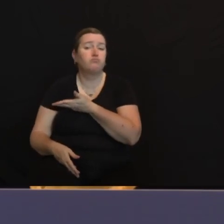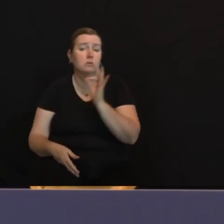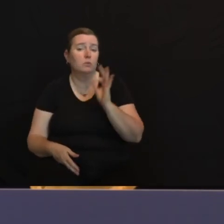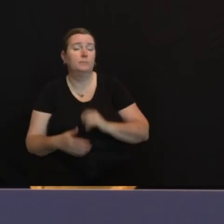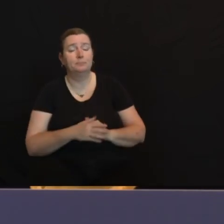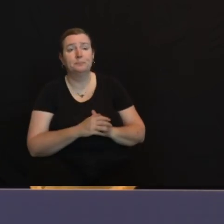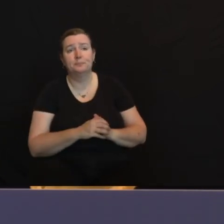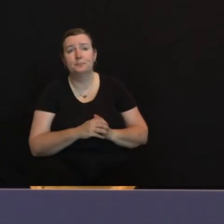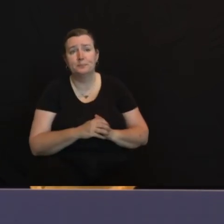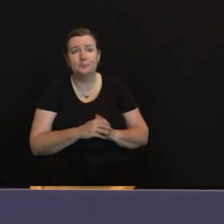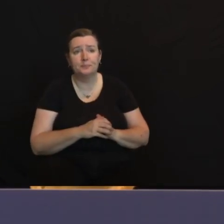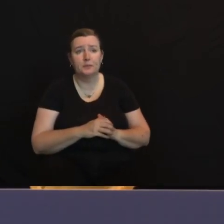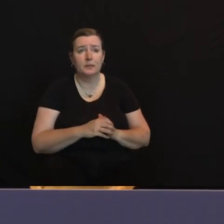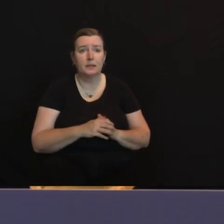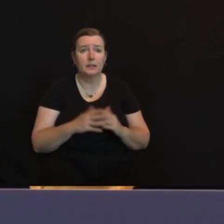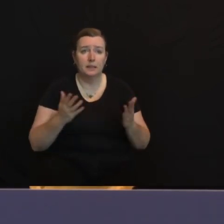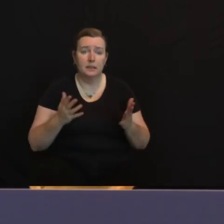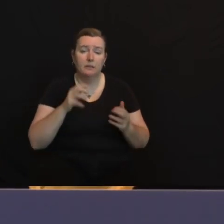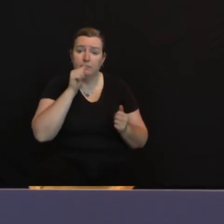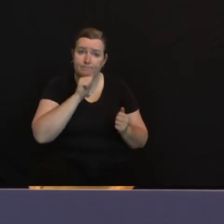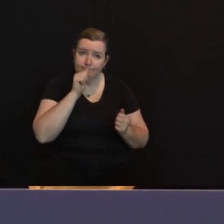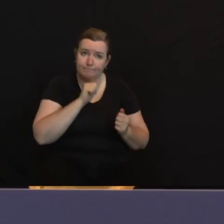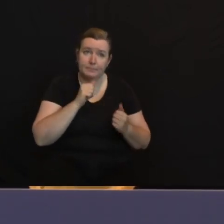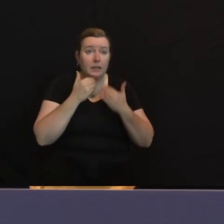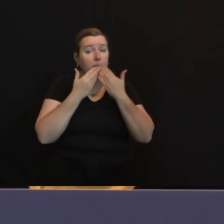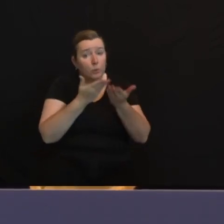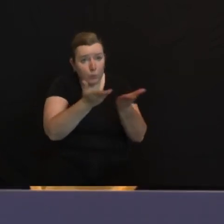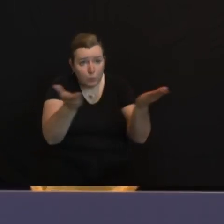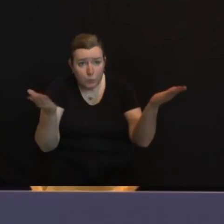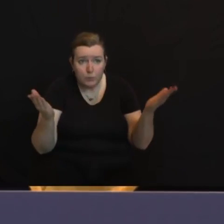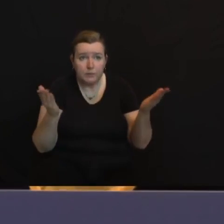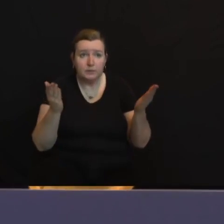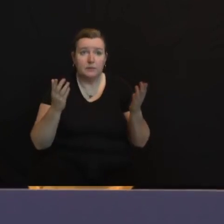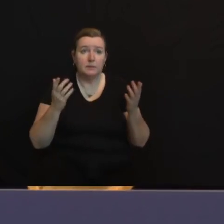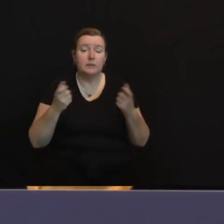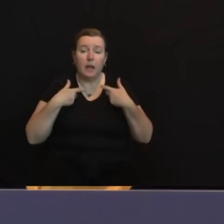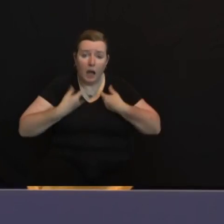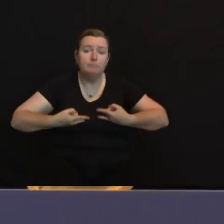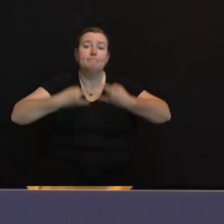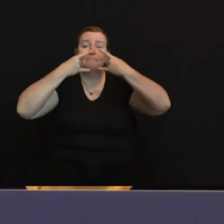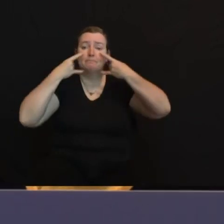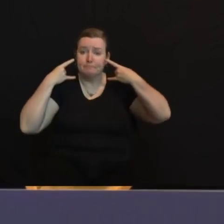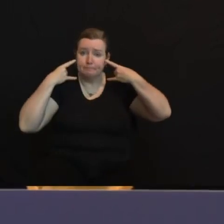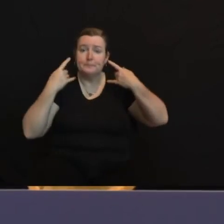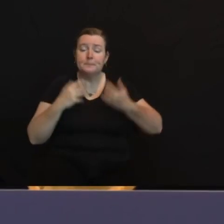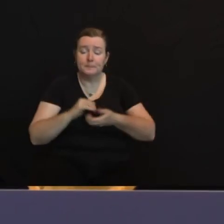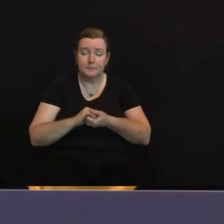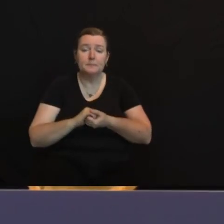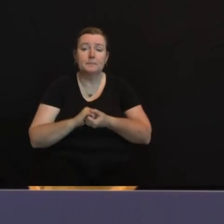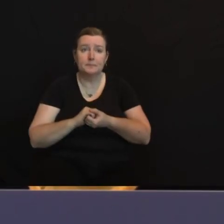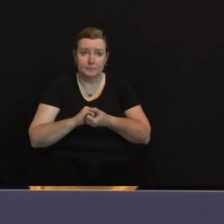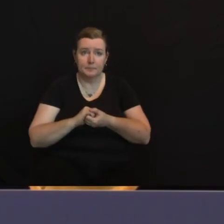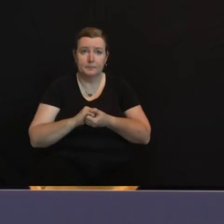Dave. So thank you, folks. Give us a second here to get ourselves organized.